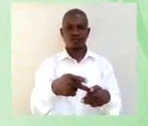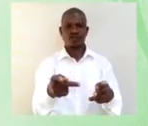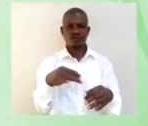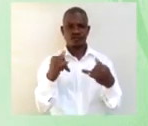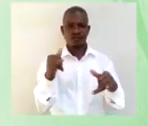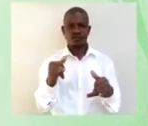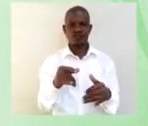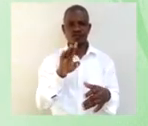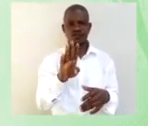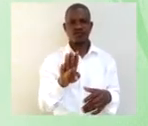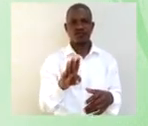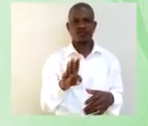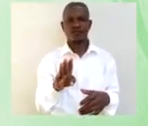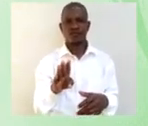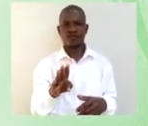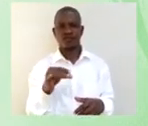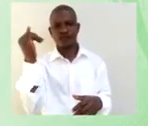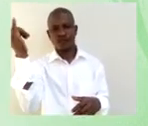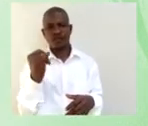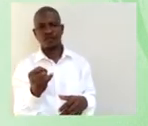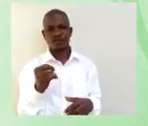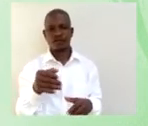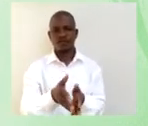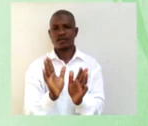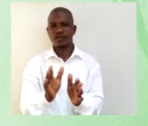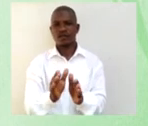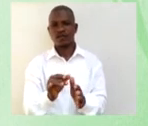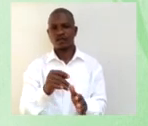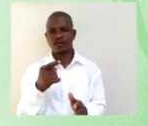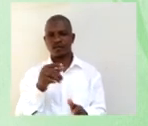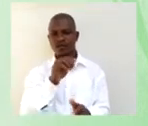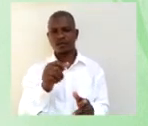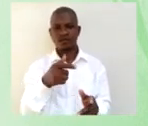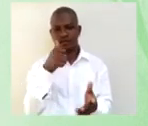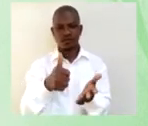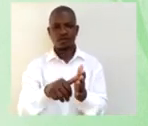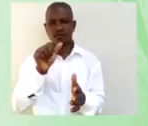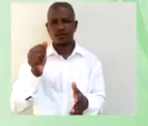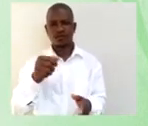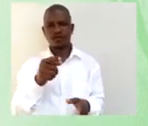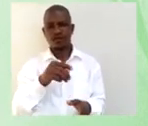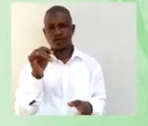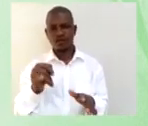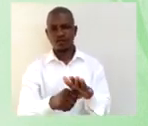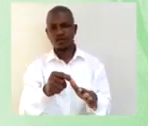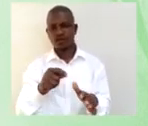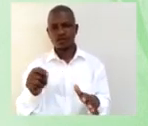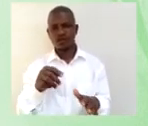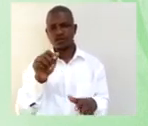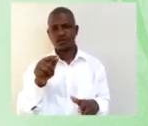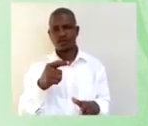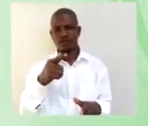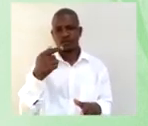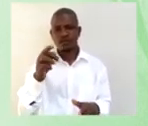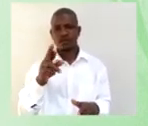D, play. 4. Act, act, letter A underlined.